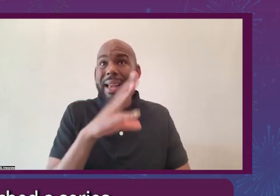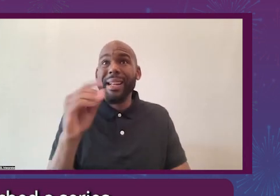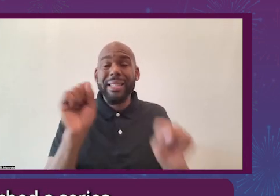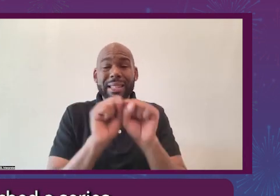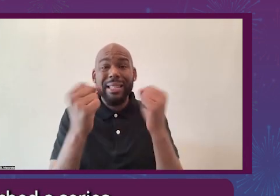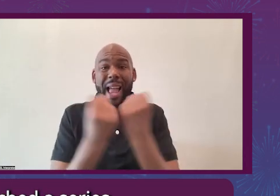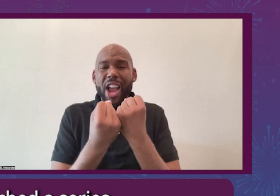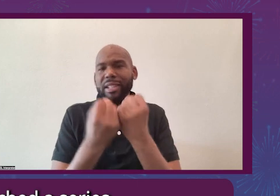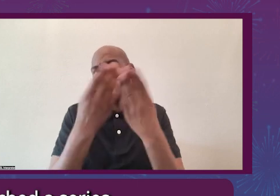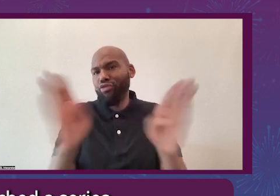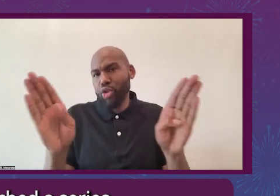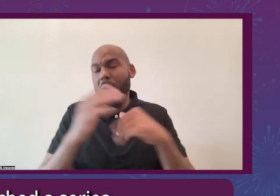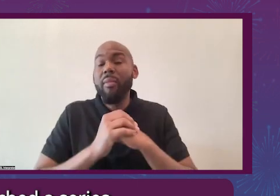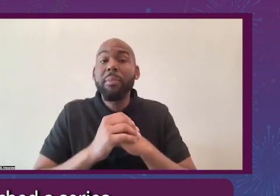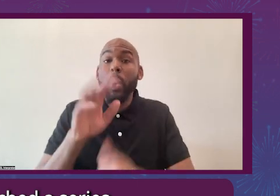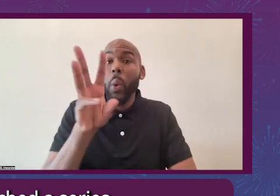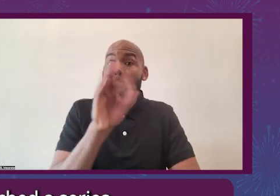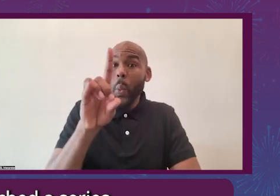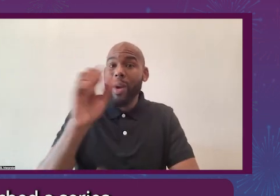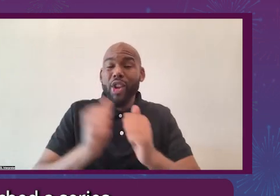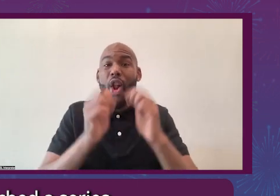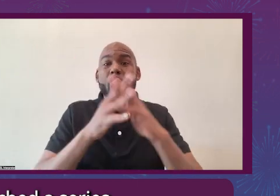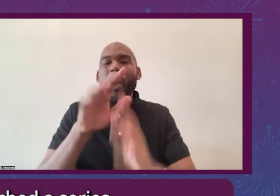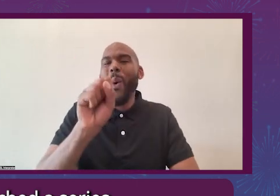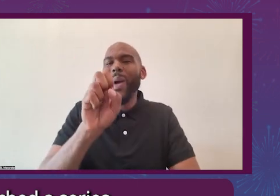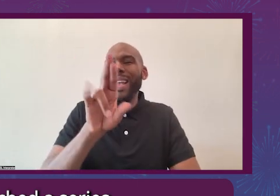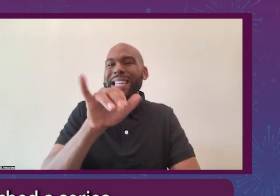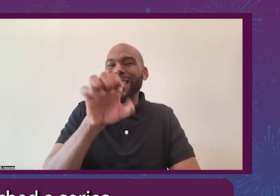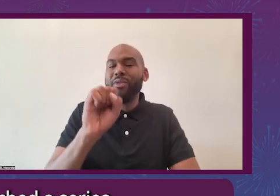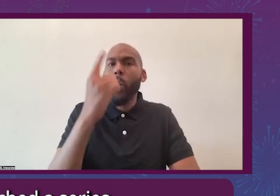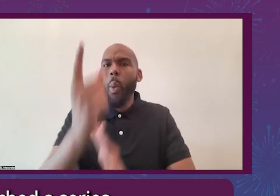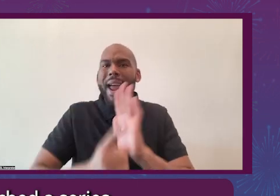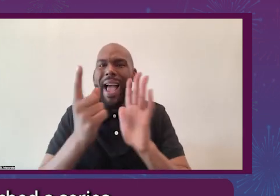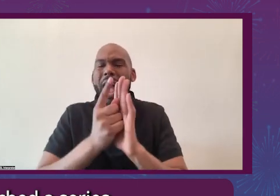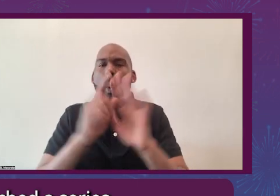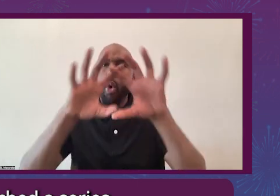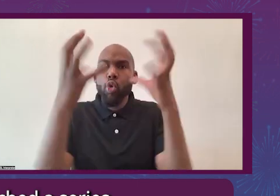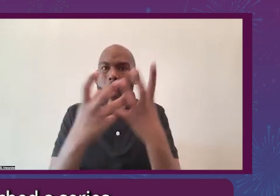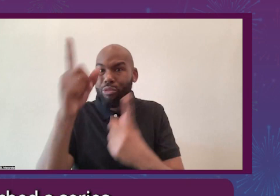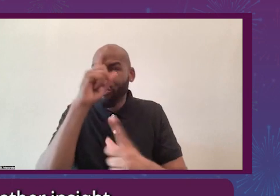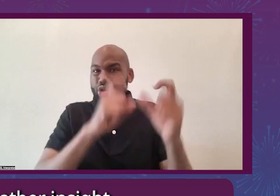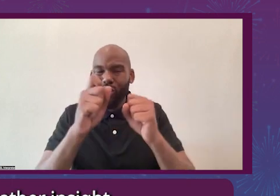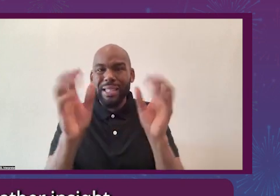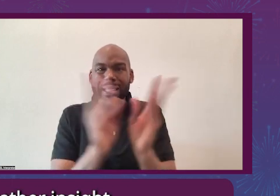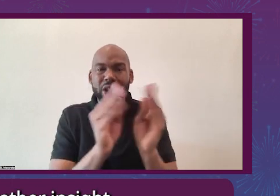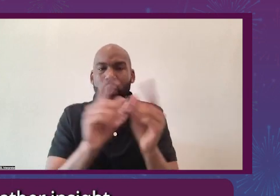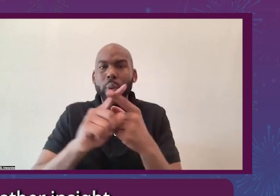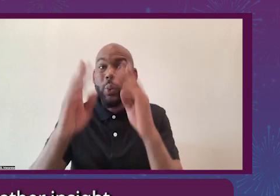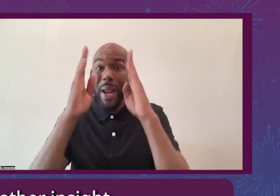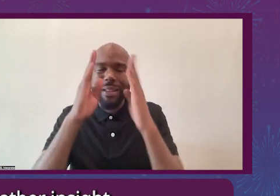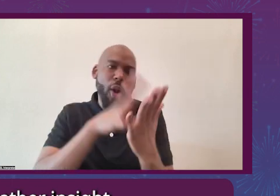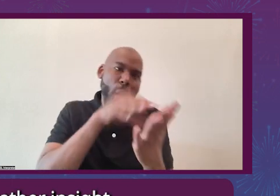disabilities and society at large. WID launched a series of virtual 1-hour global strategic planning sessions